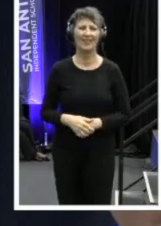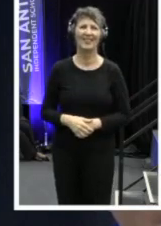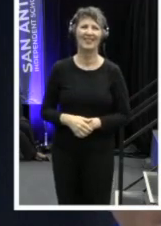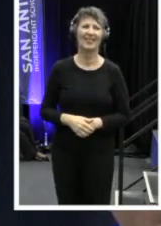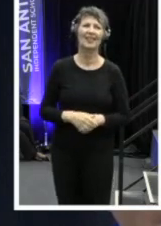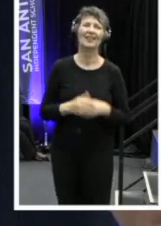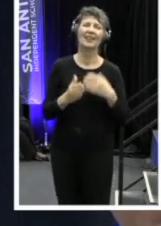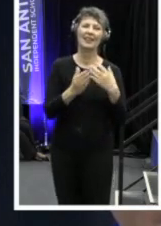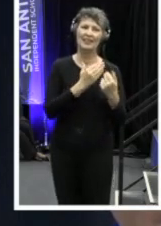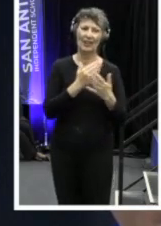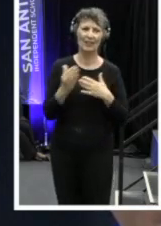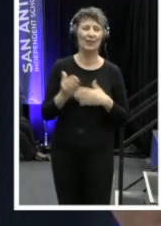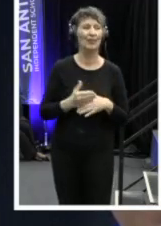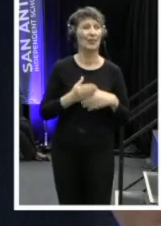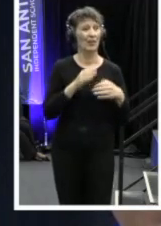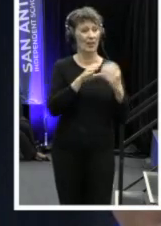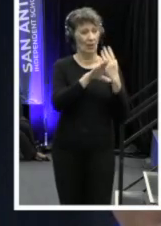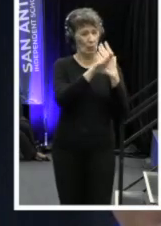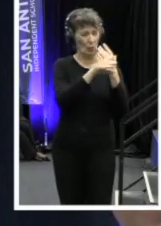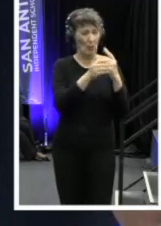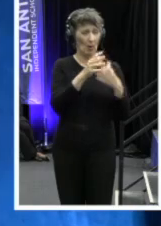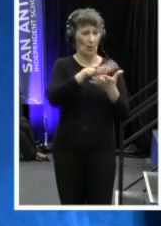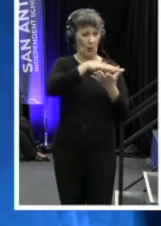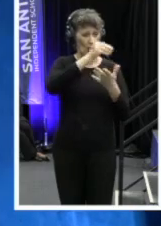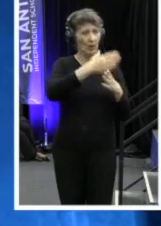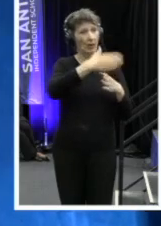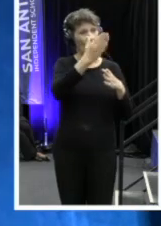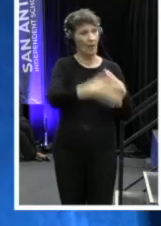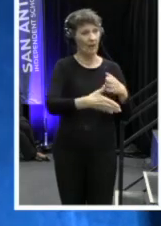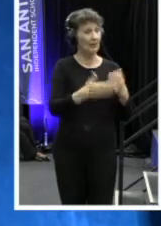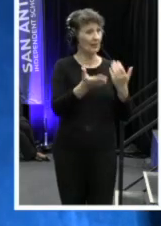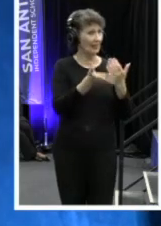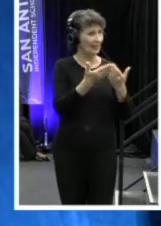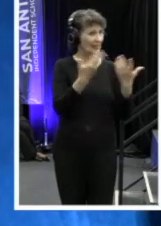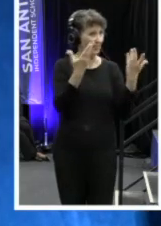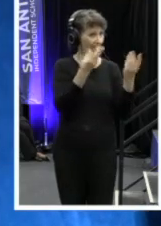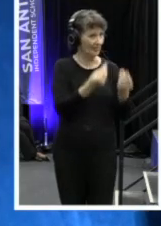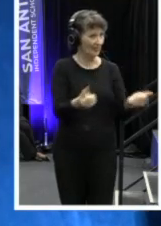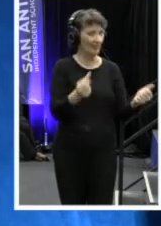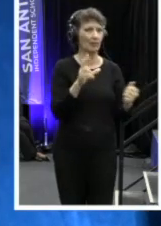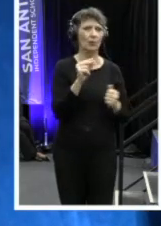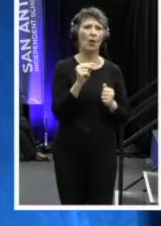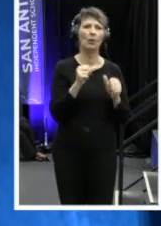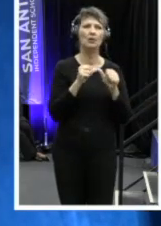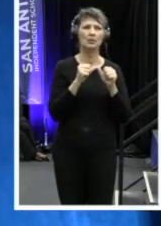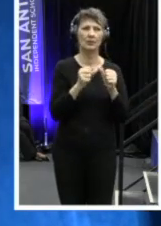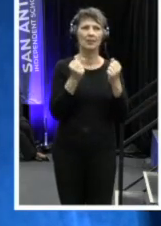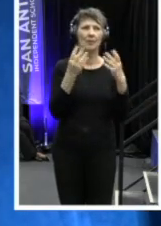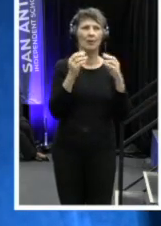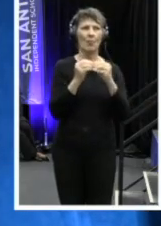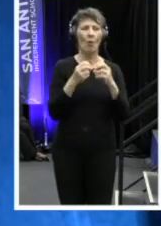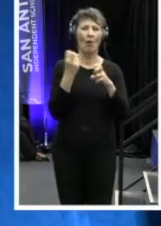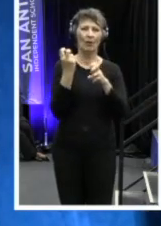Nevertheless, the end of remote learning wasn't the end to all of our hardships, as many more would persist throughout our time